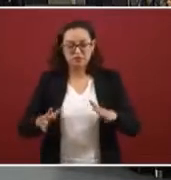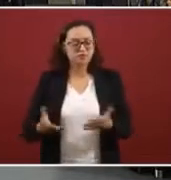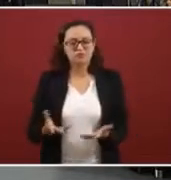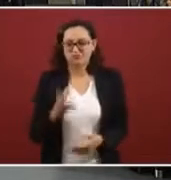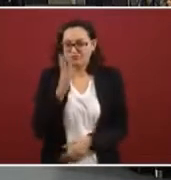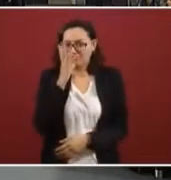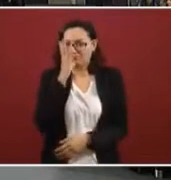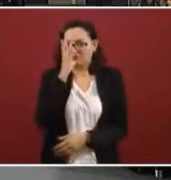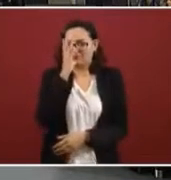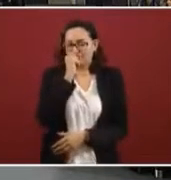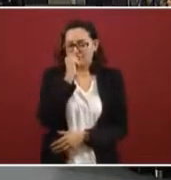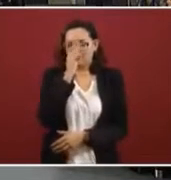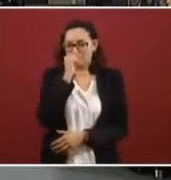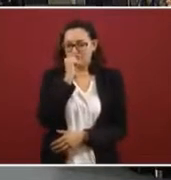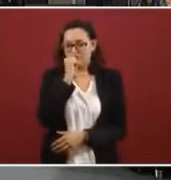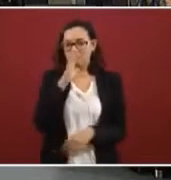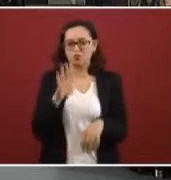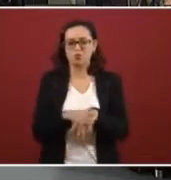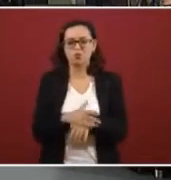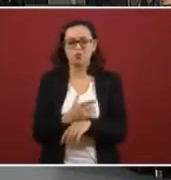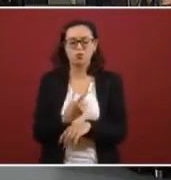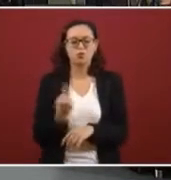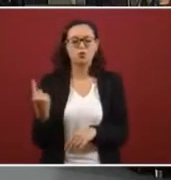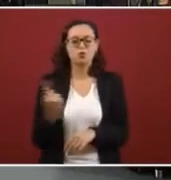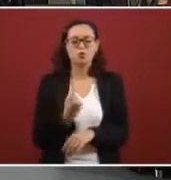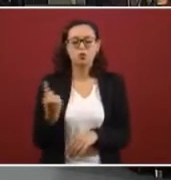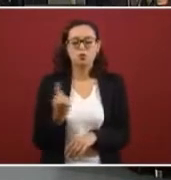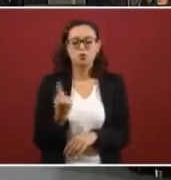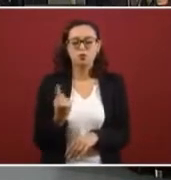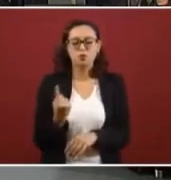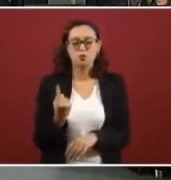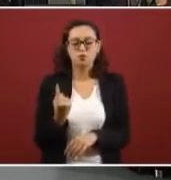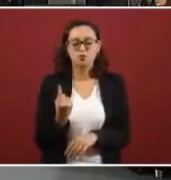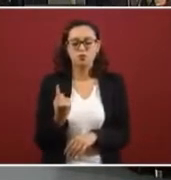elaborate regarding this matter because